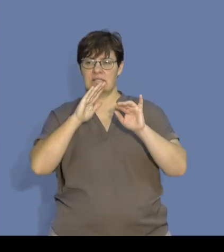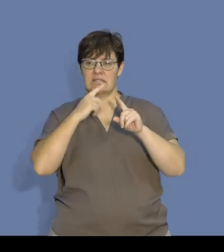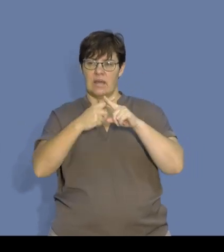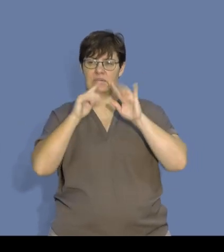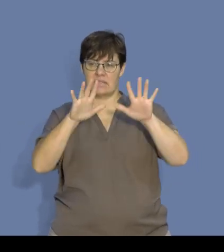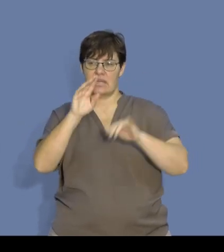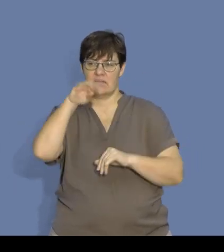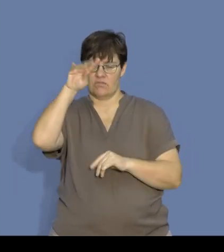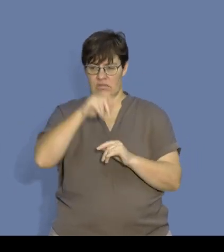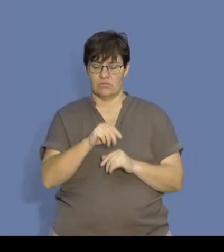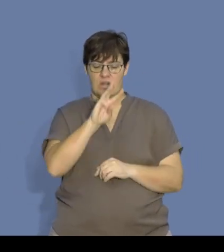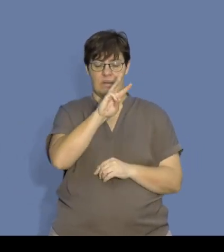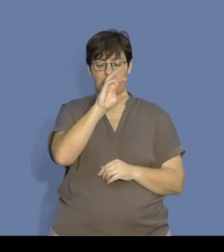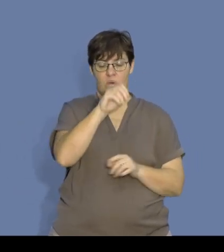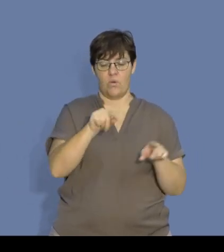HFO, H